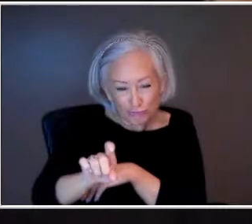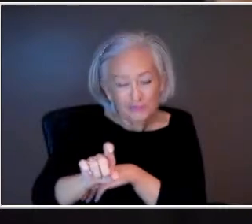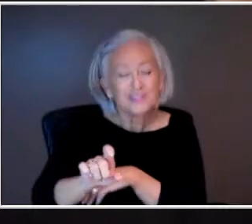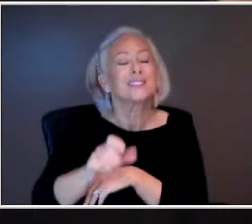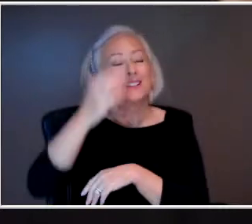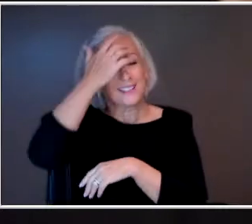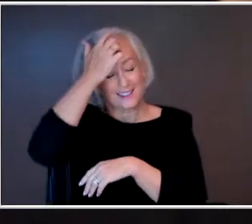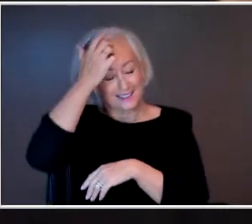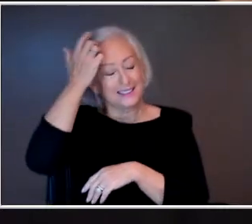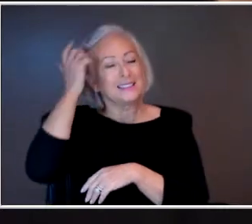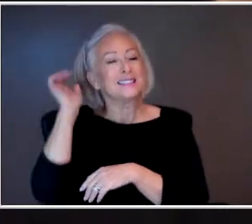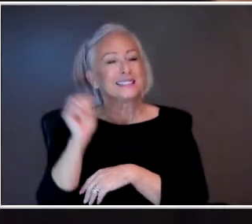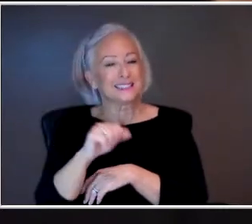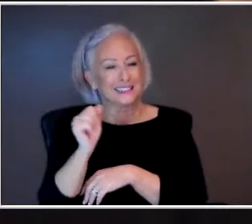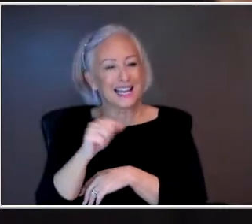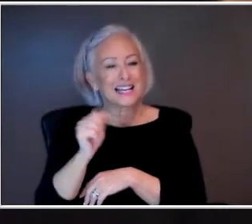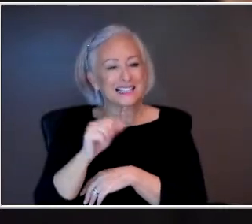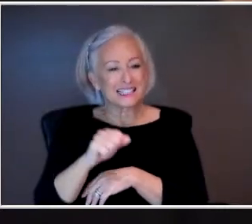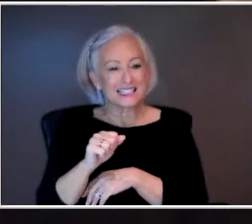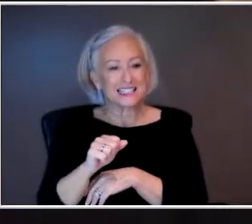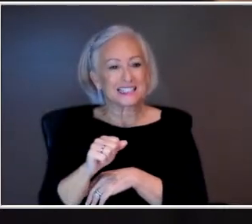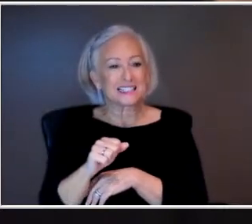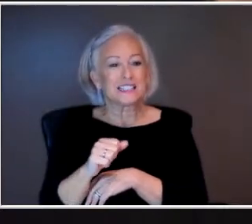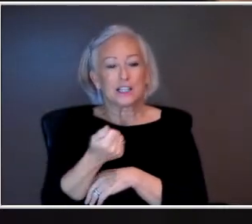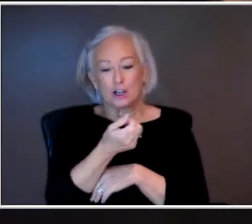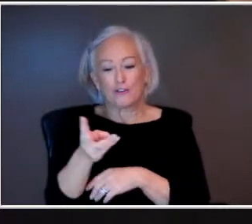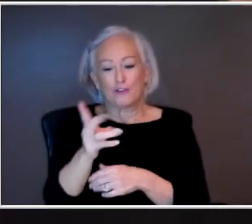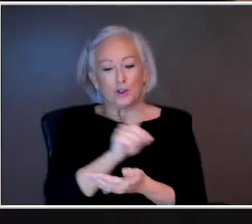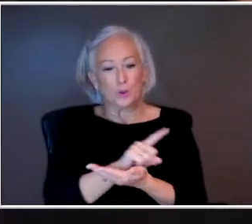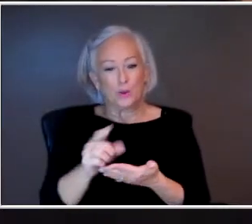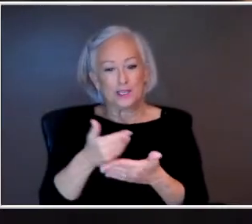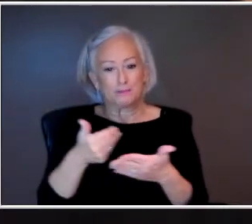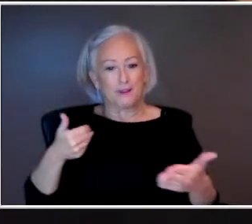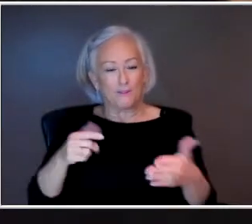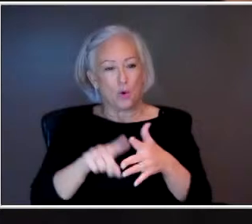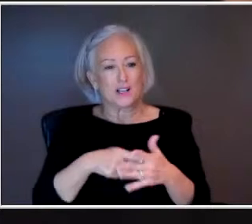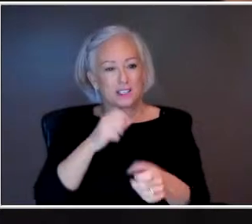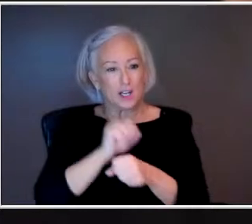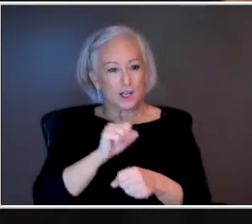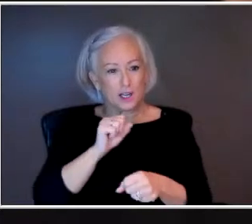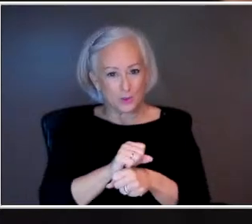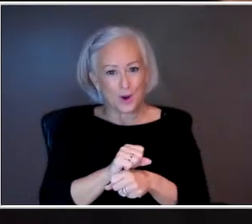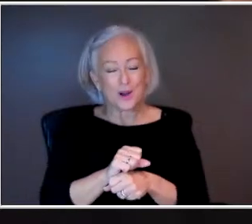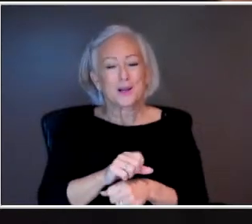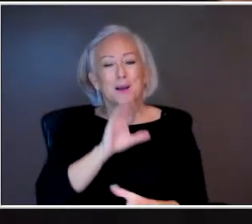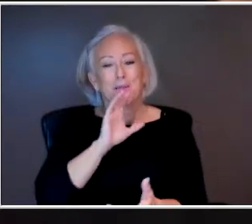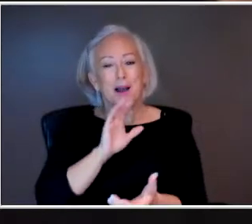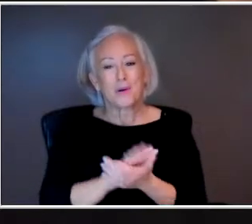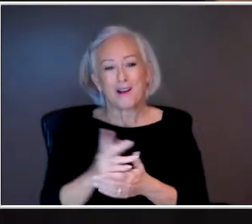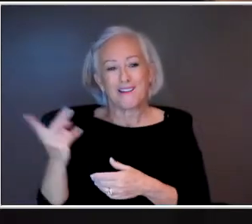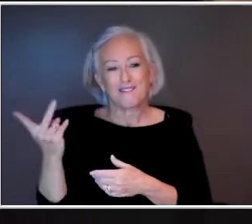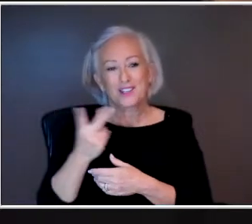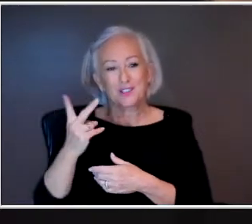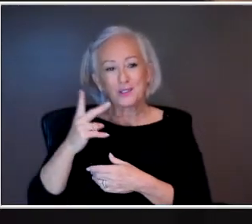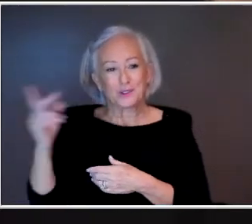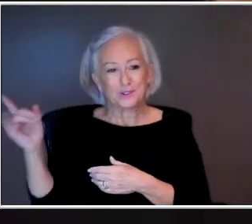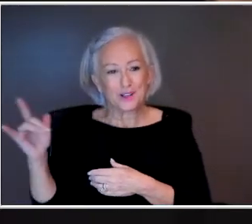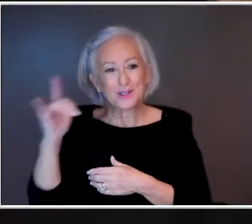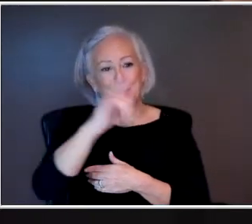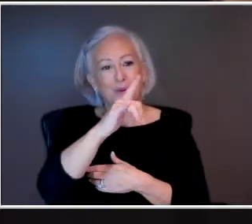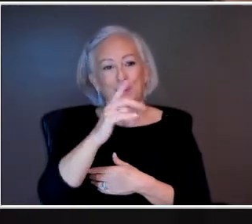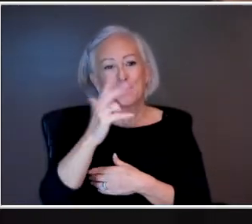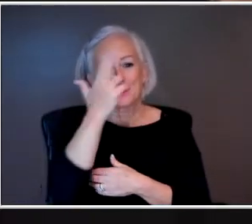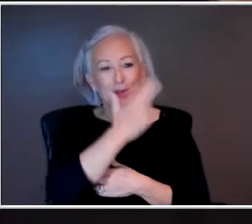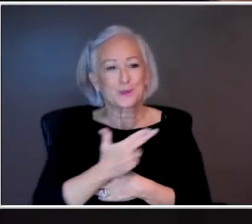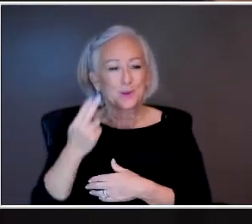a couple of weeks before I went back to work, wife took me out to Hawaii for a just like a reset